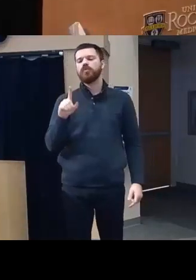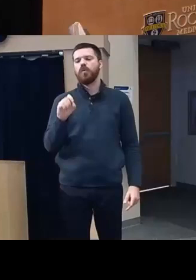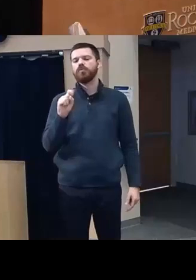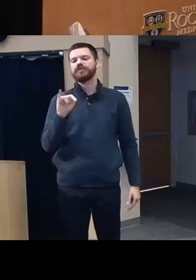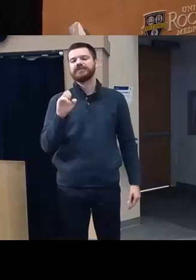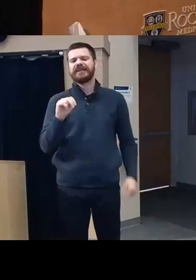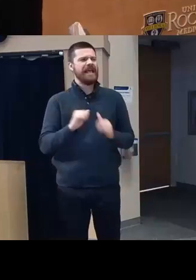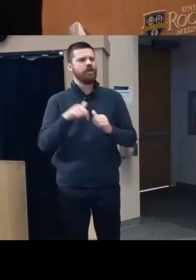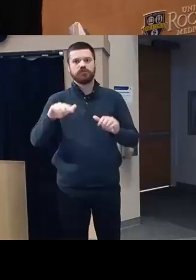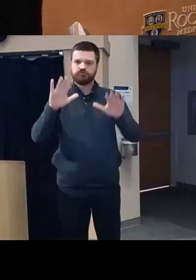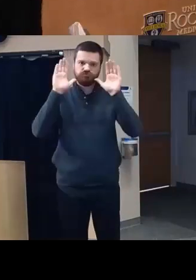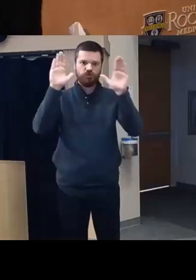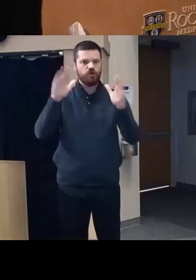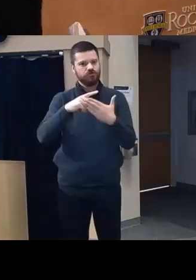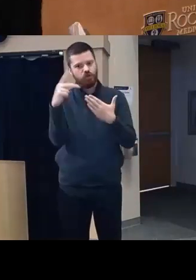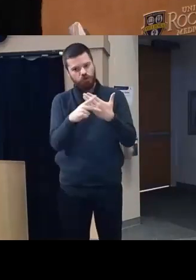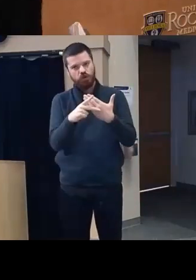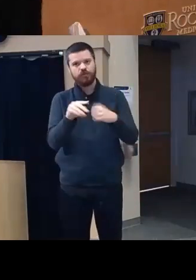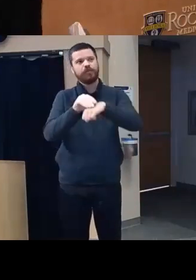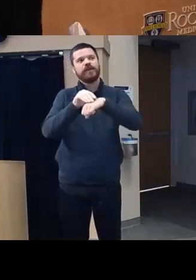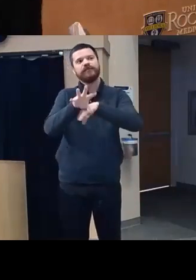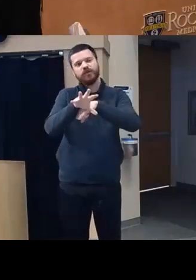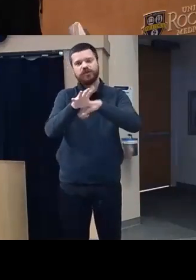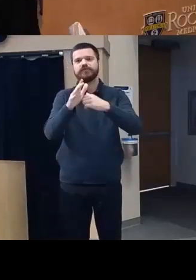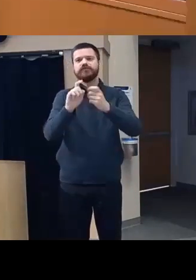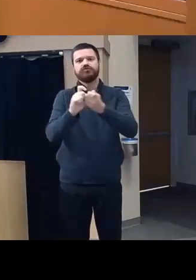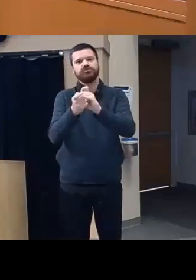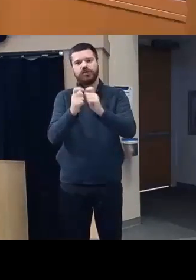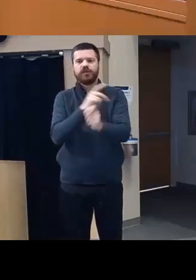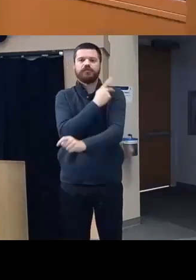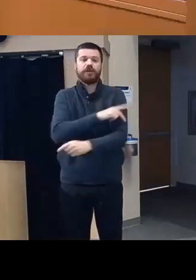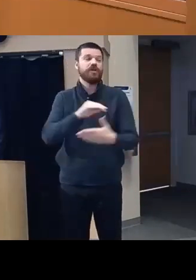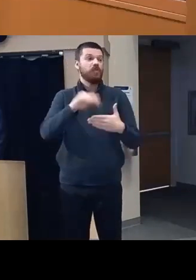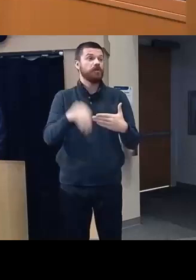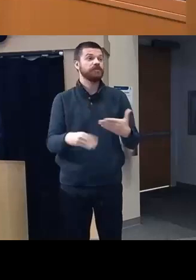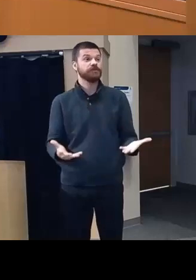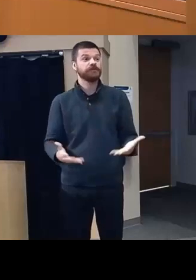remarkable program development influenced patient outcomes?